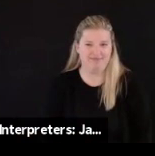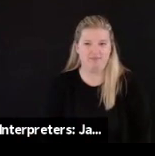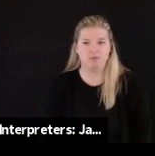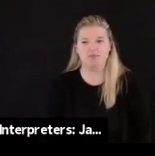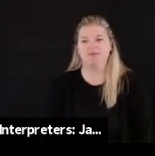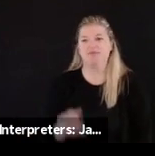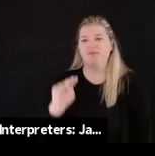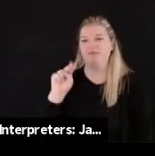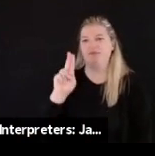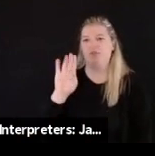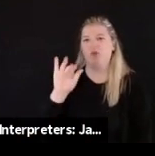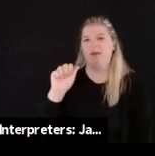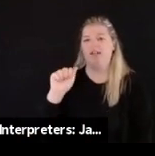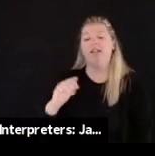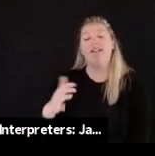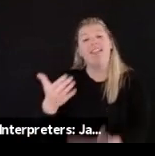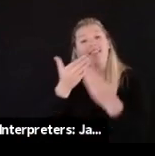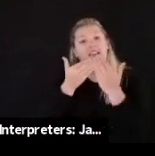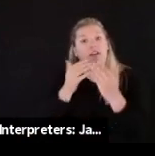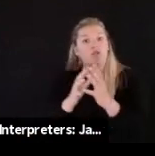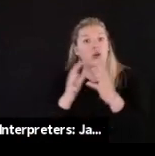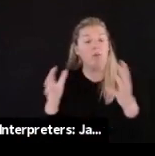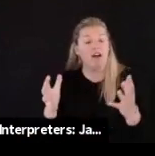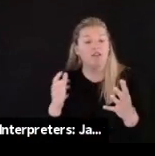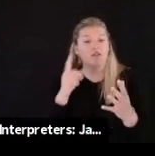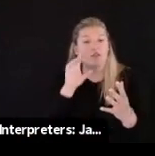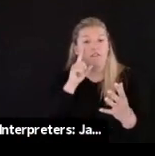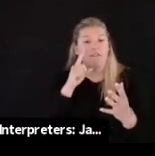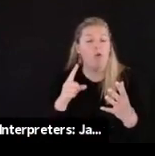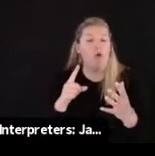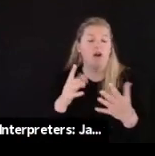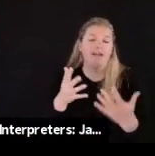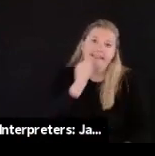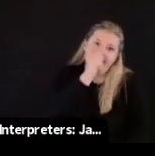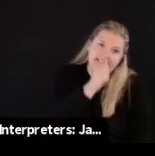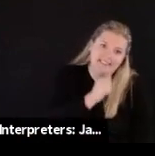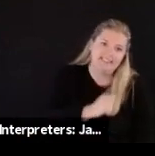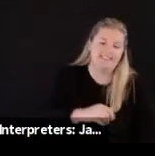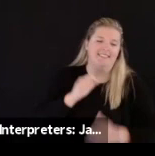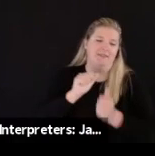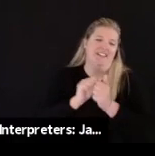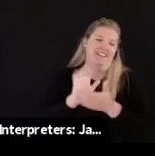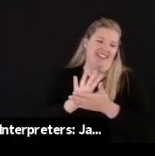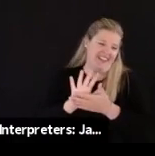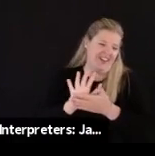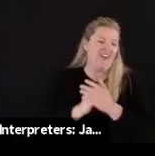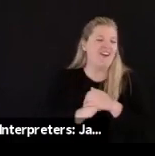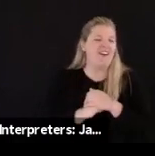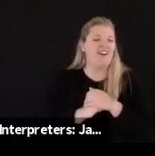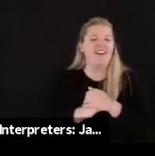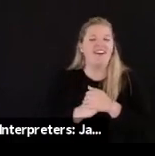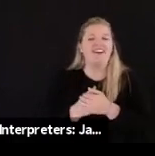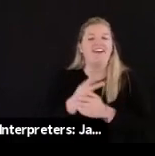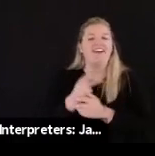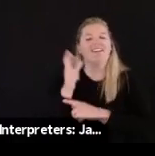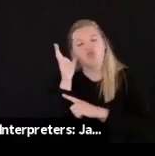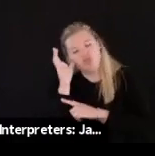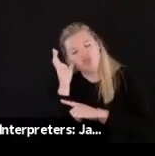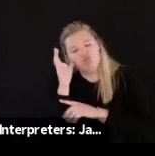All right, thank you so very much for being patient through that video and hearing, listening, and